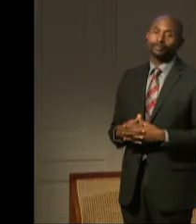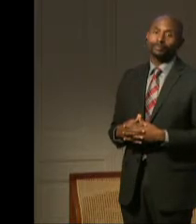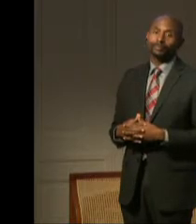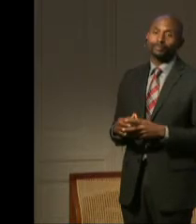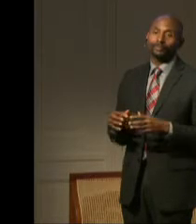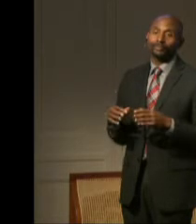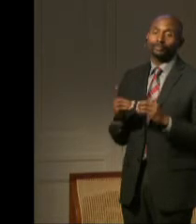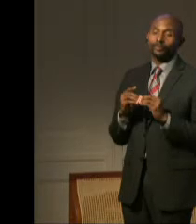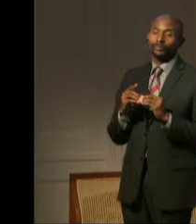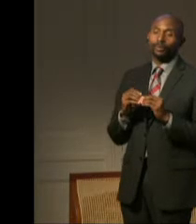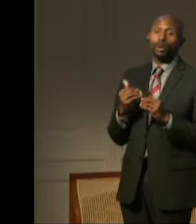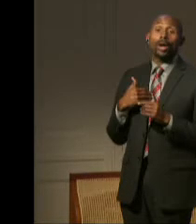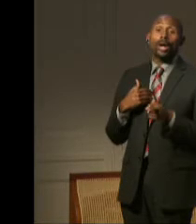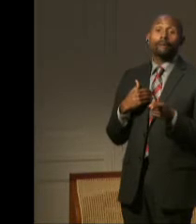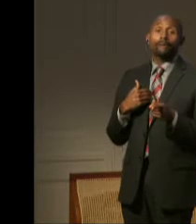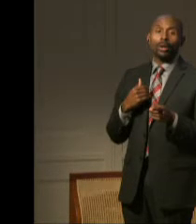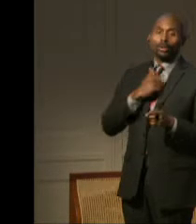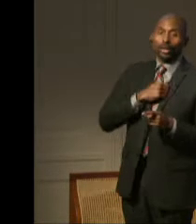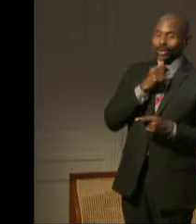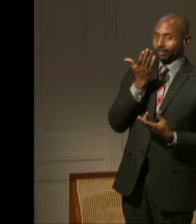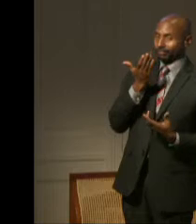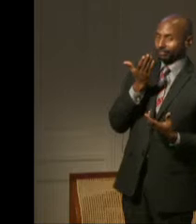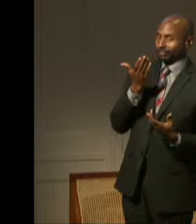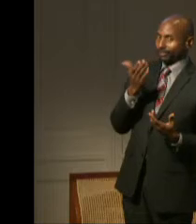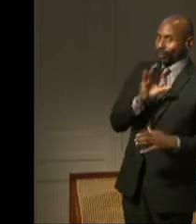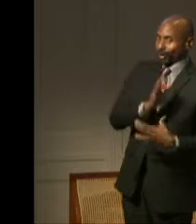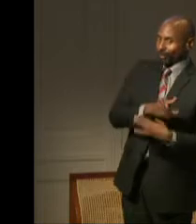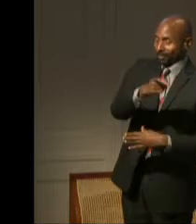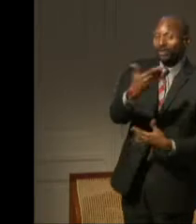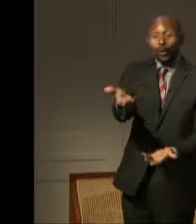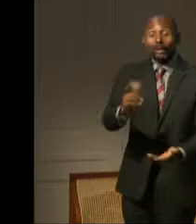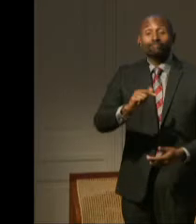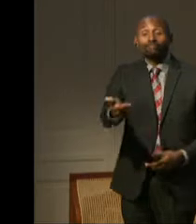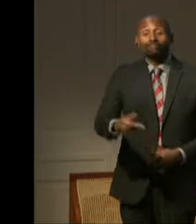Just another, oh, sorry, I don't mean to.